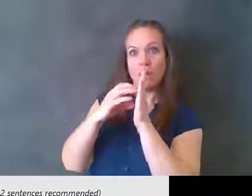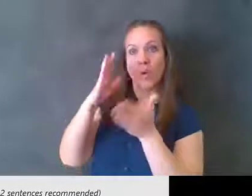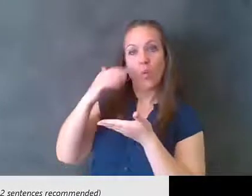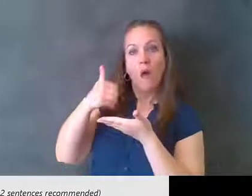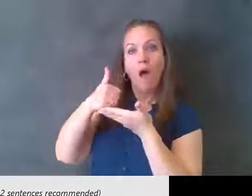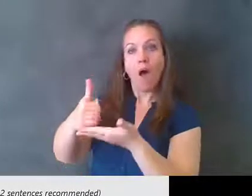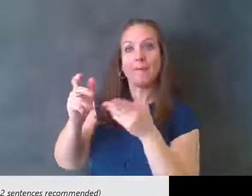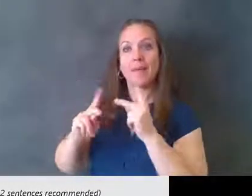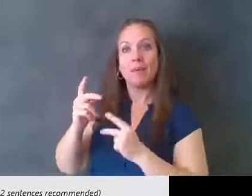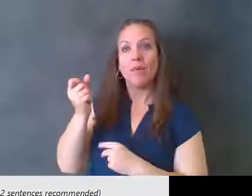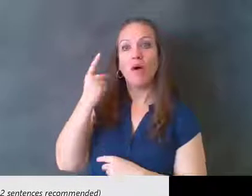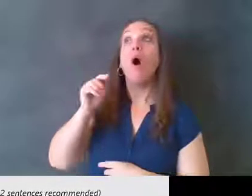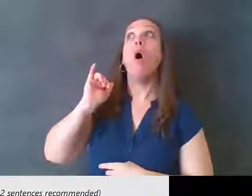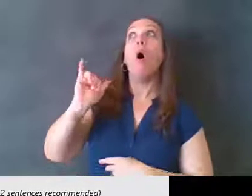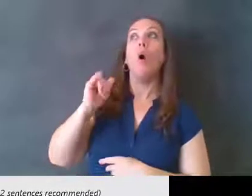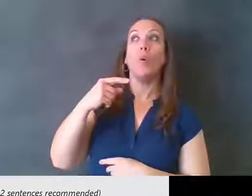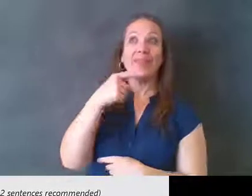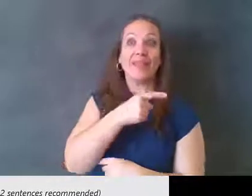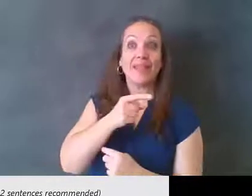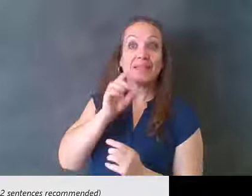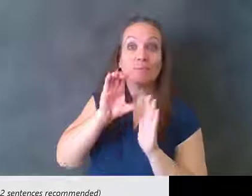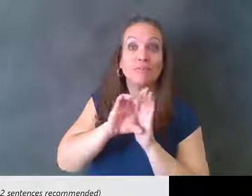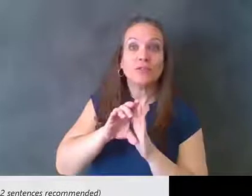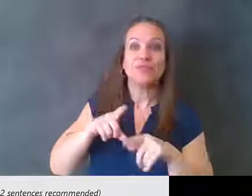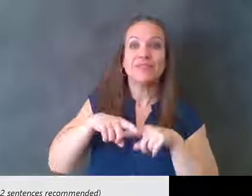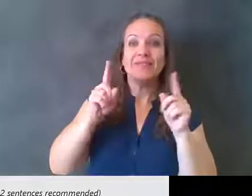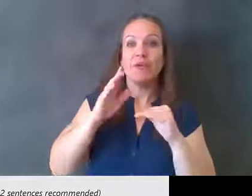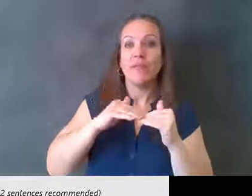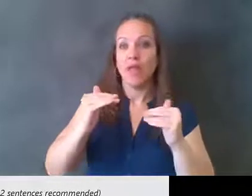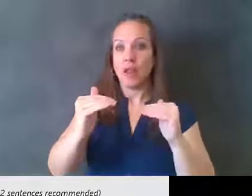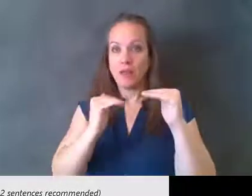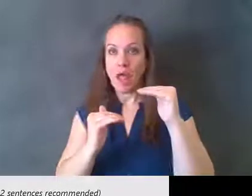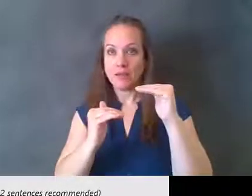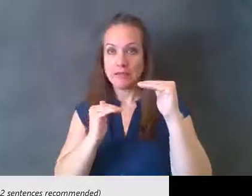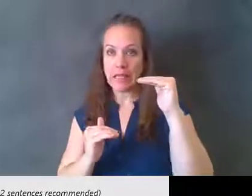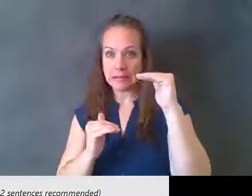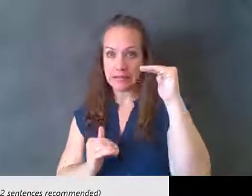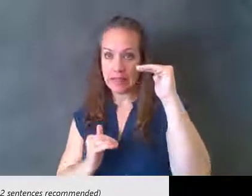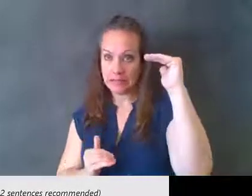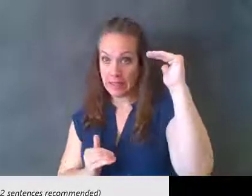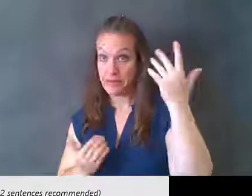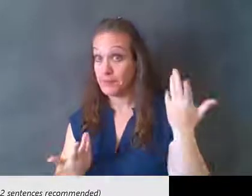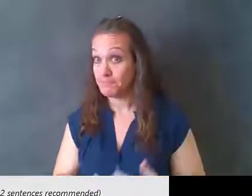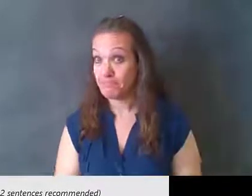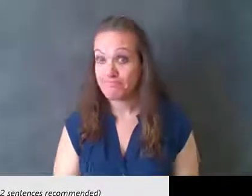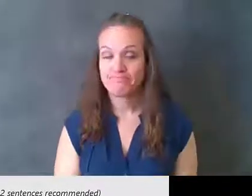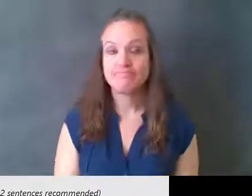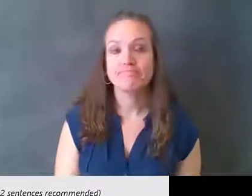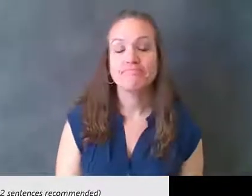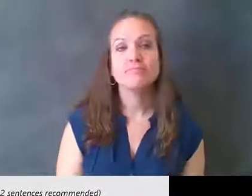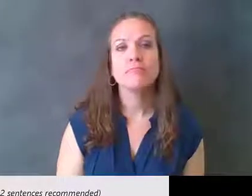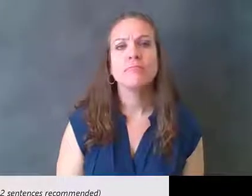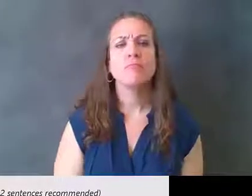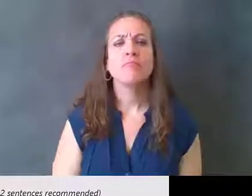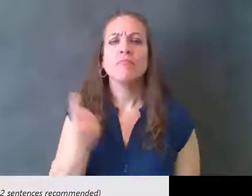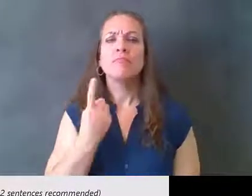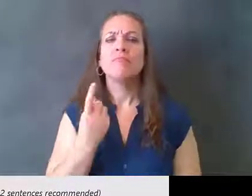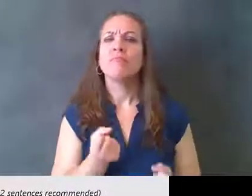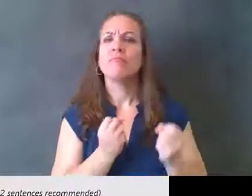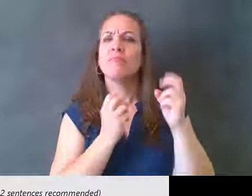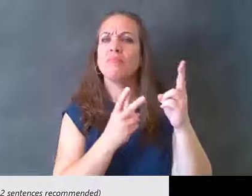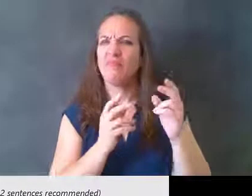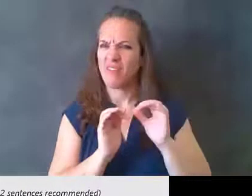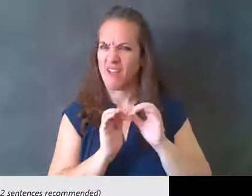this logo different from other ones that we're looking at. So we have a question here. How did you get the alt text option